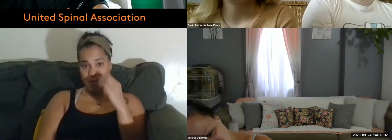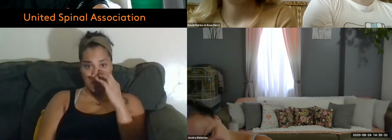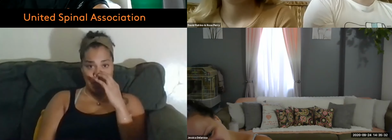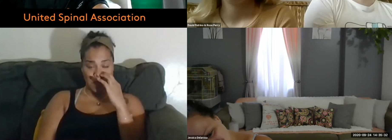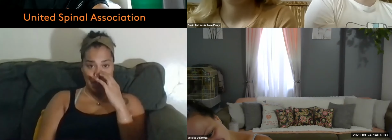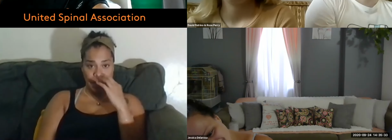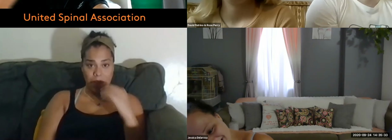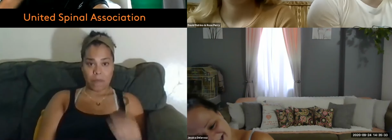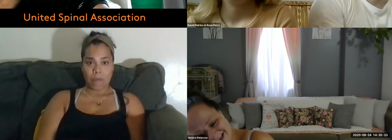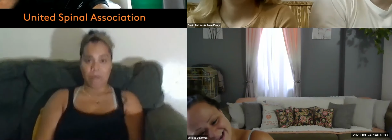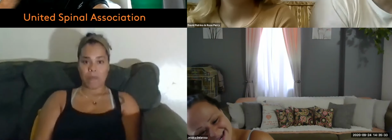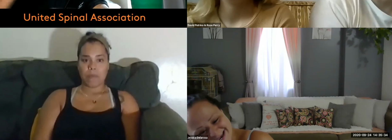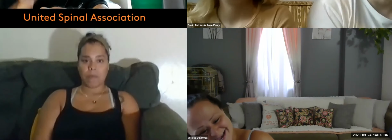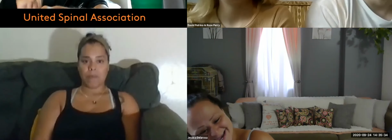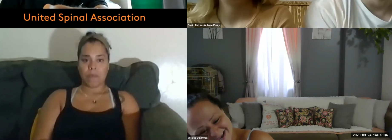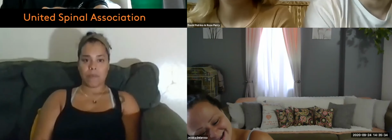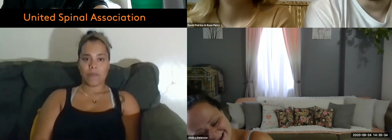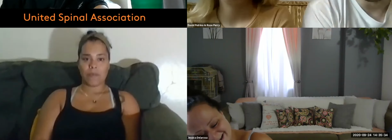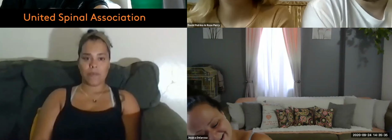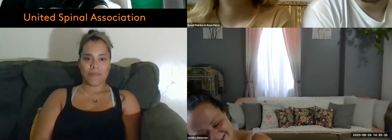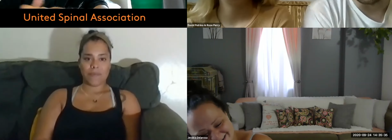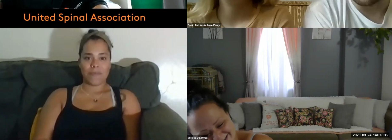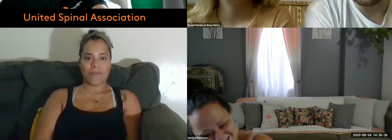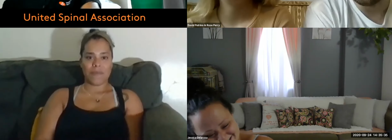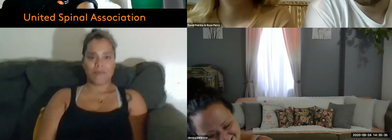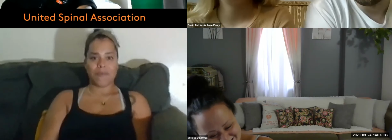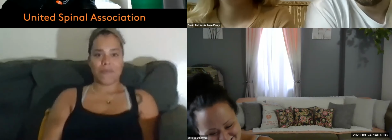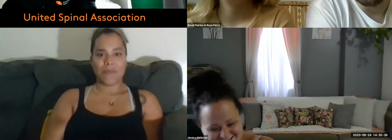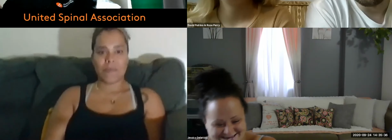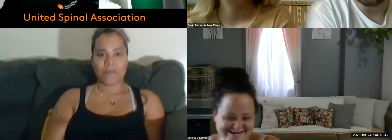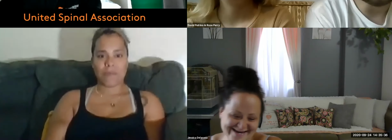right there, drop it off, and be on your way. Yeah.